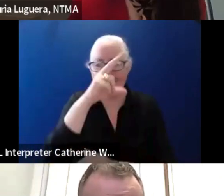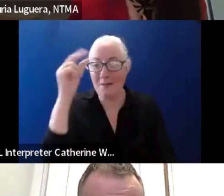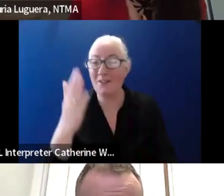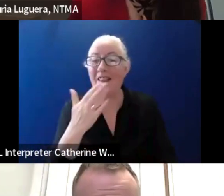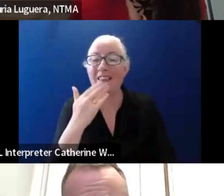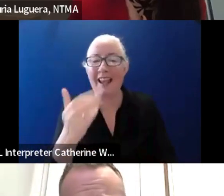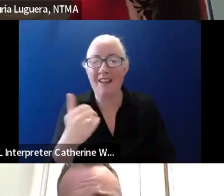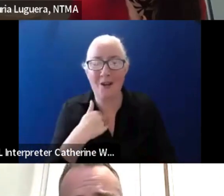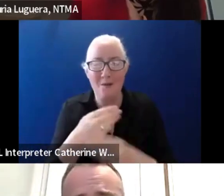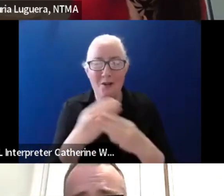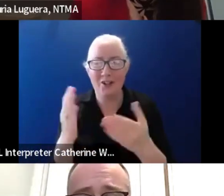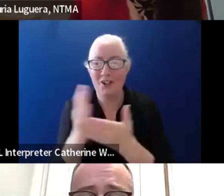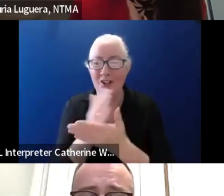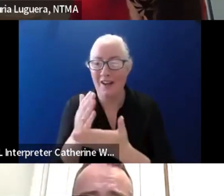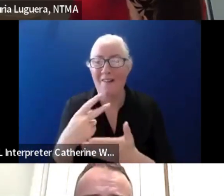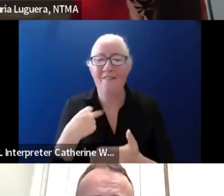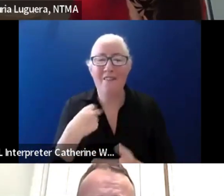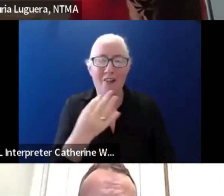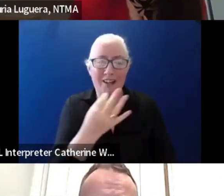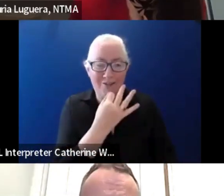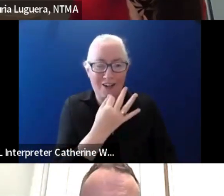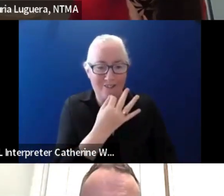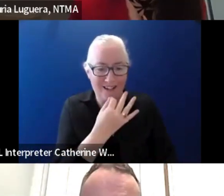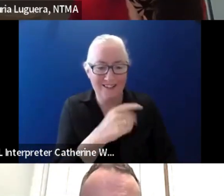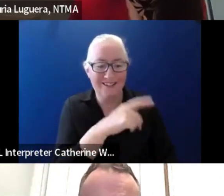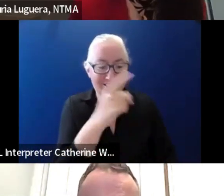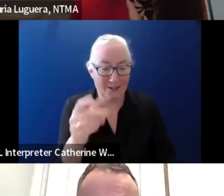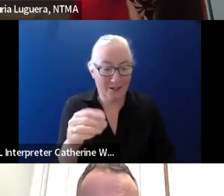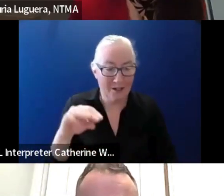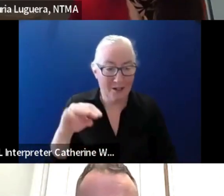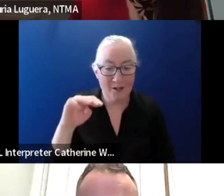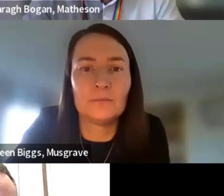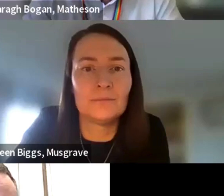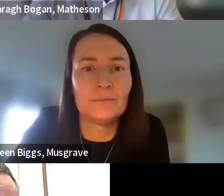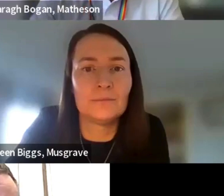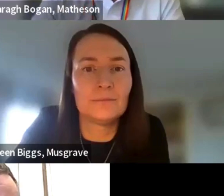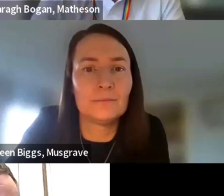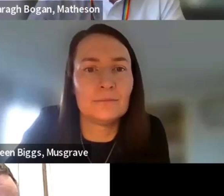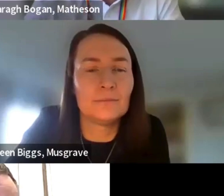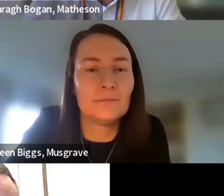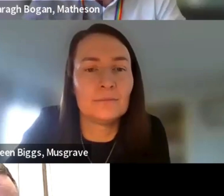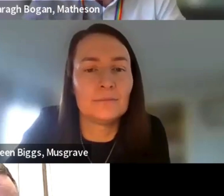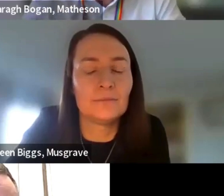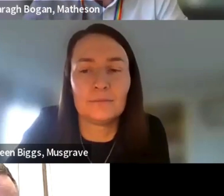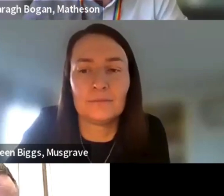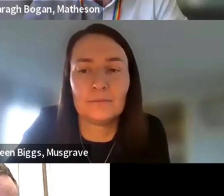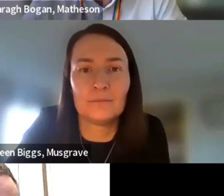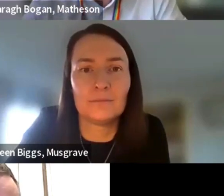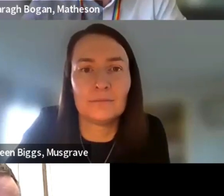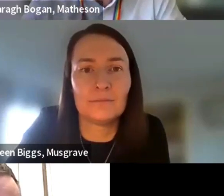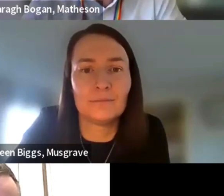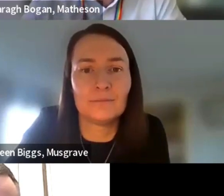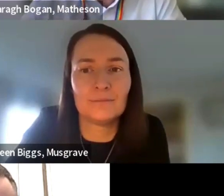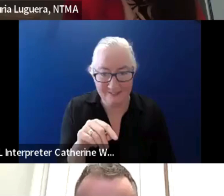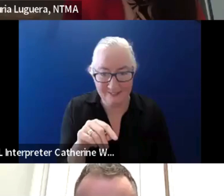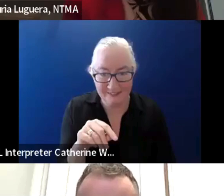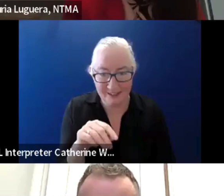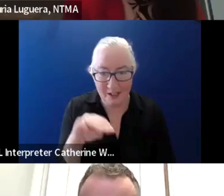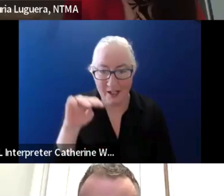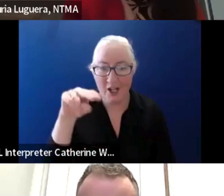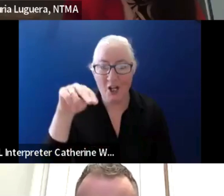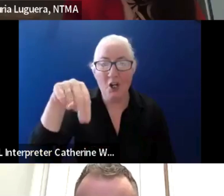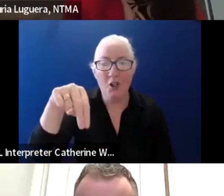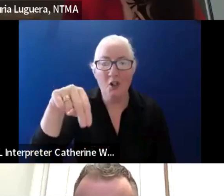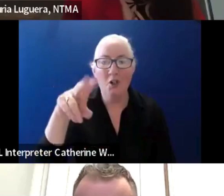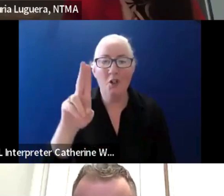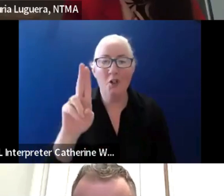for sharing all of that with us. I'm very grateful. Nuria, if I could come to you next, please, from NTMA. Yes. And it's great to see